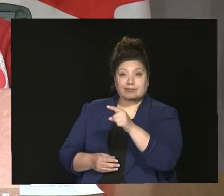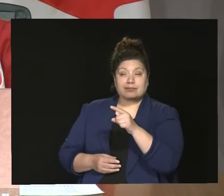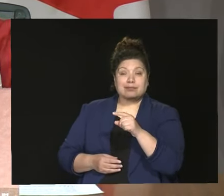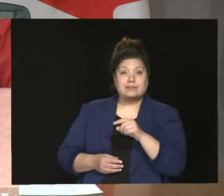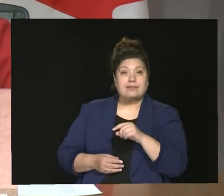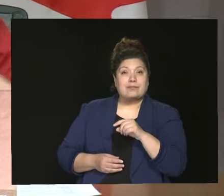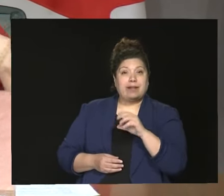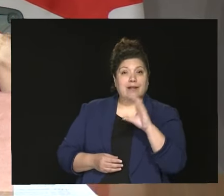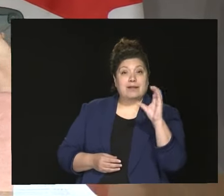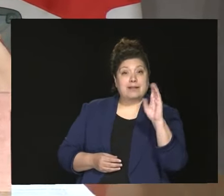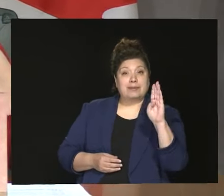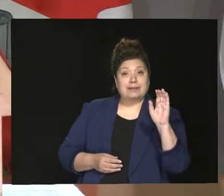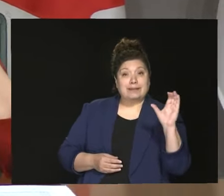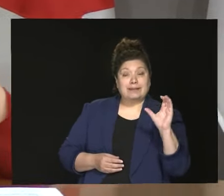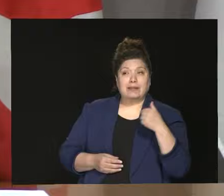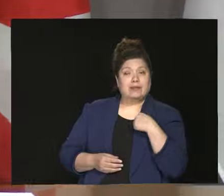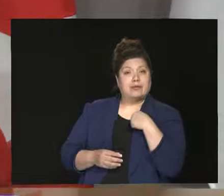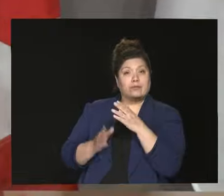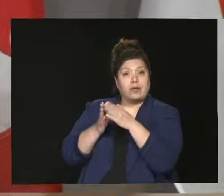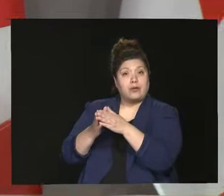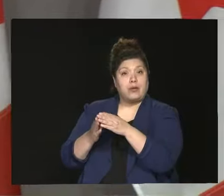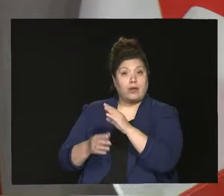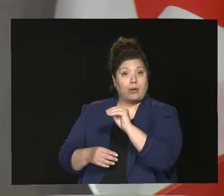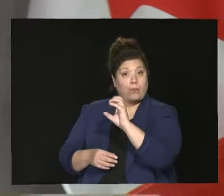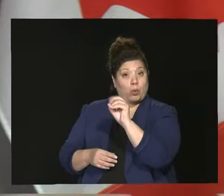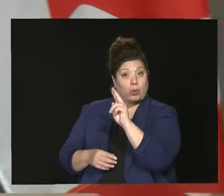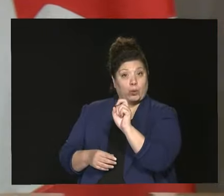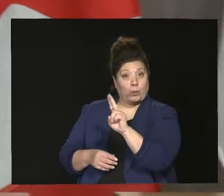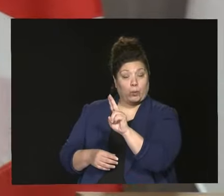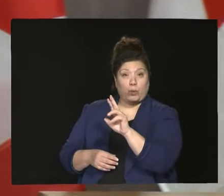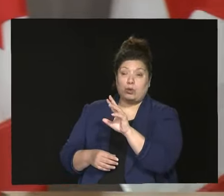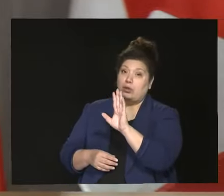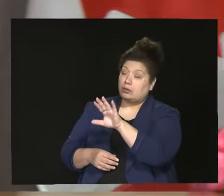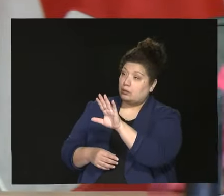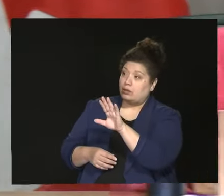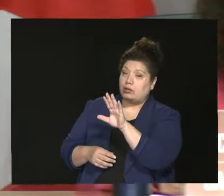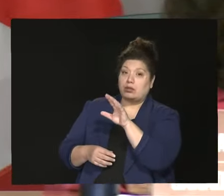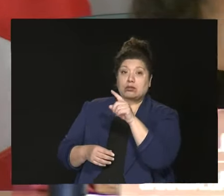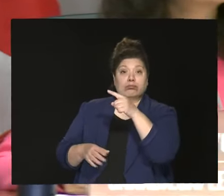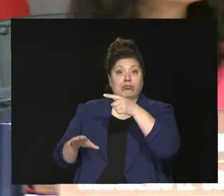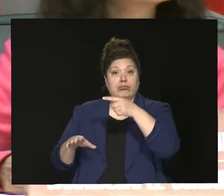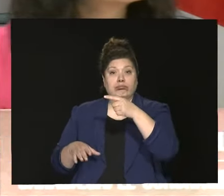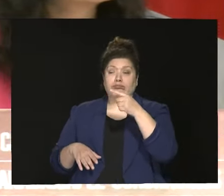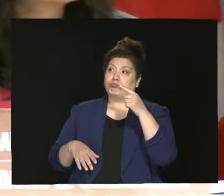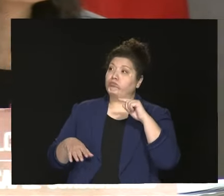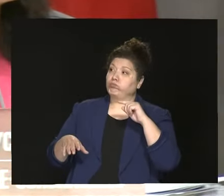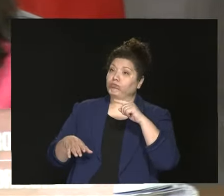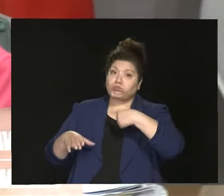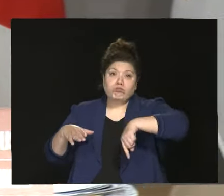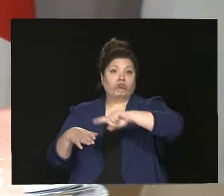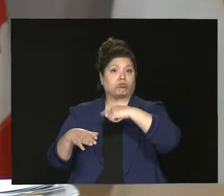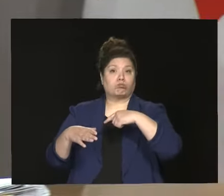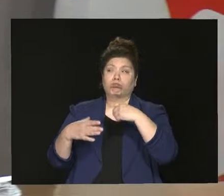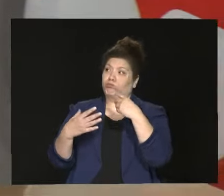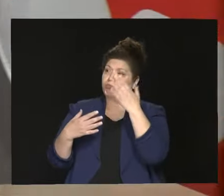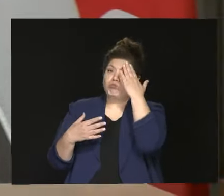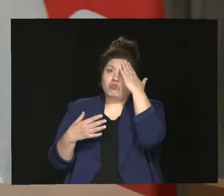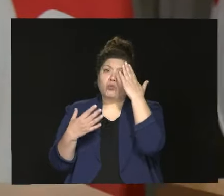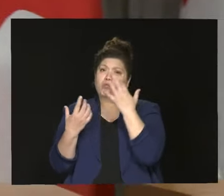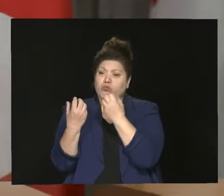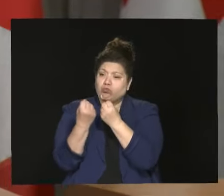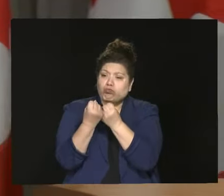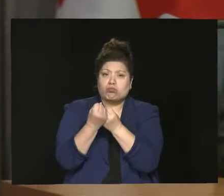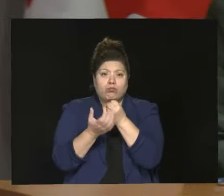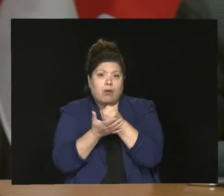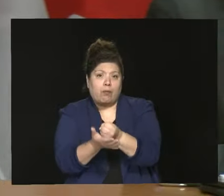for Mr. Morneau. I think everyone understands the need to help Canadians in this crisis, but I'm wondering if there